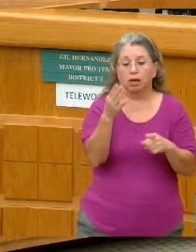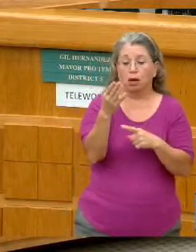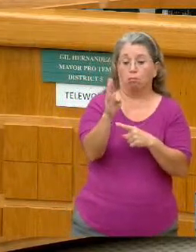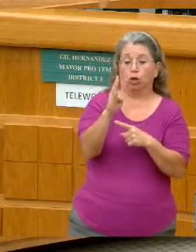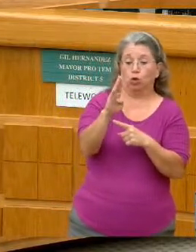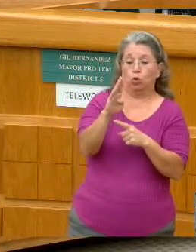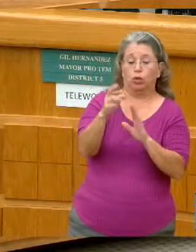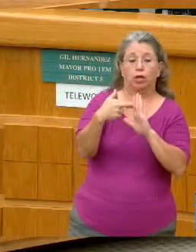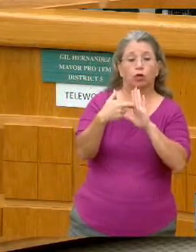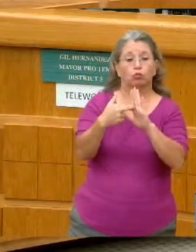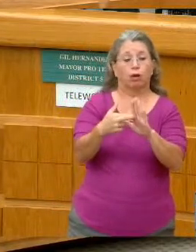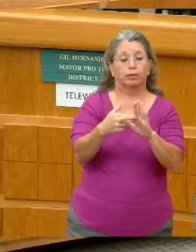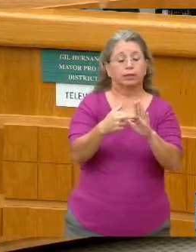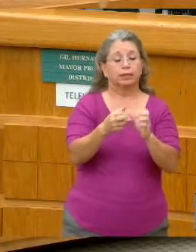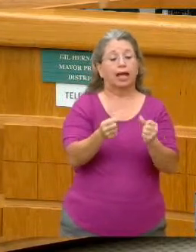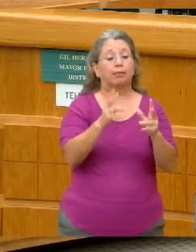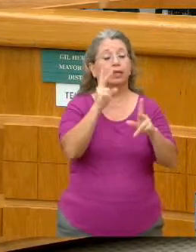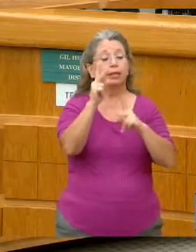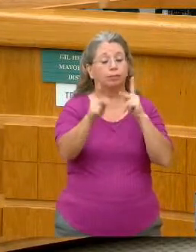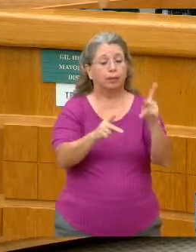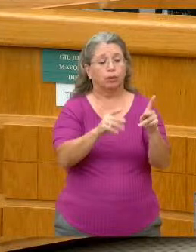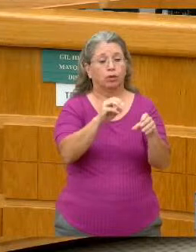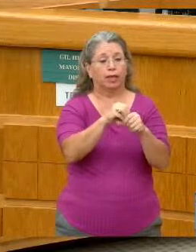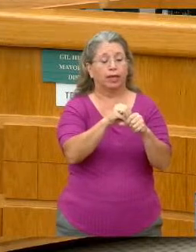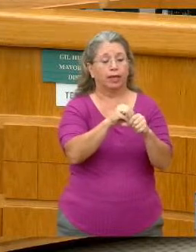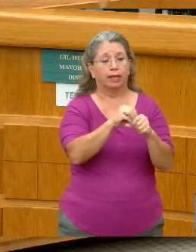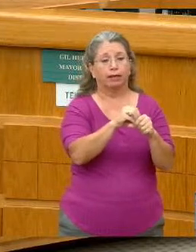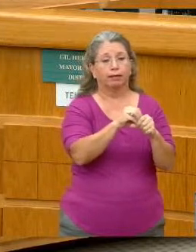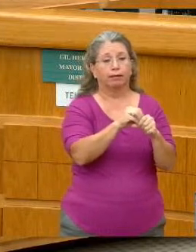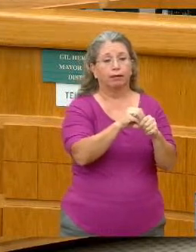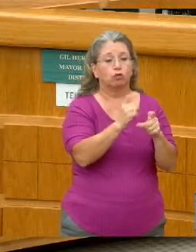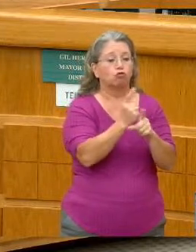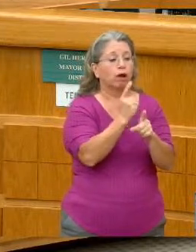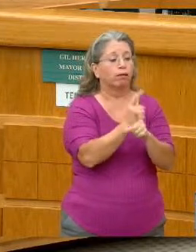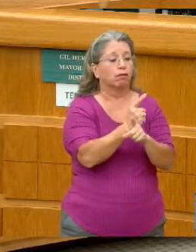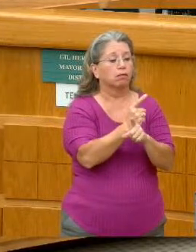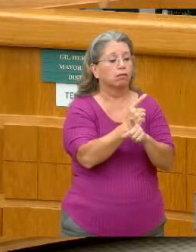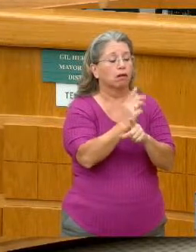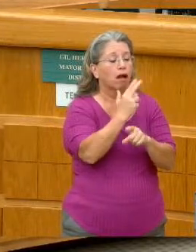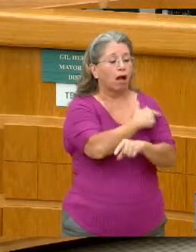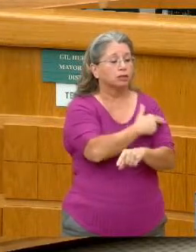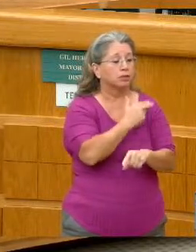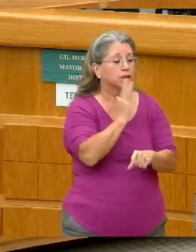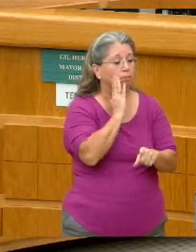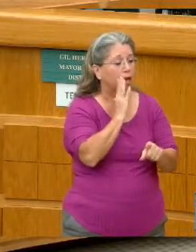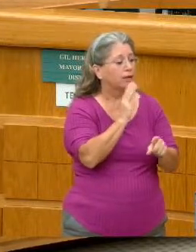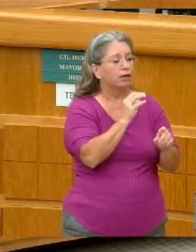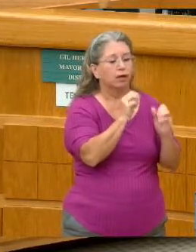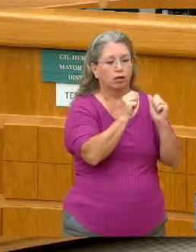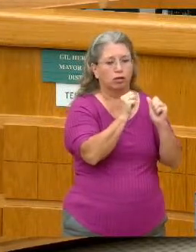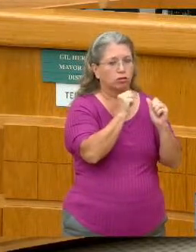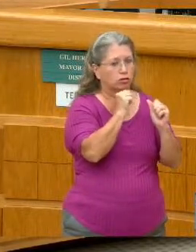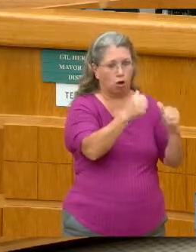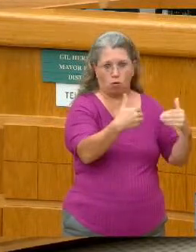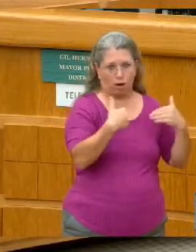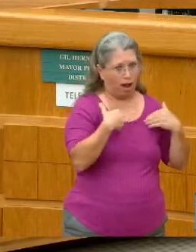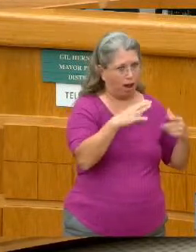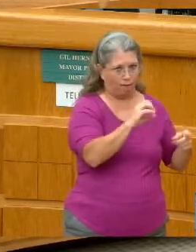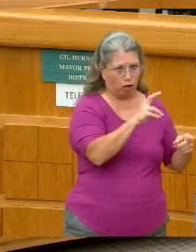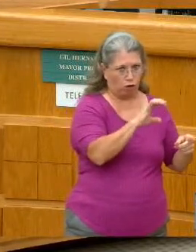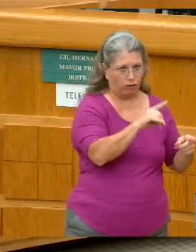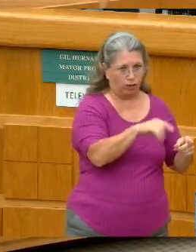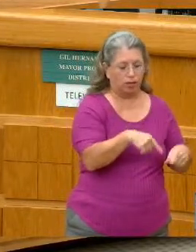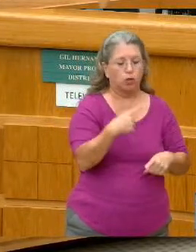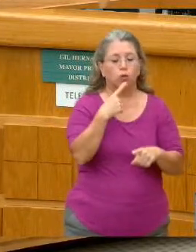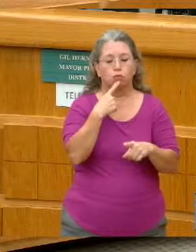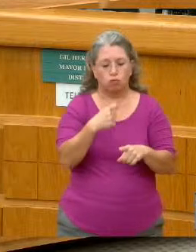people in the med-surg beds that don't have COVID, and the red is indicative of people in the med-surg beds that do have COVID. And you can see